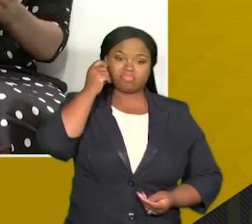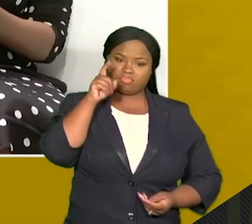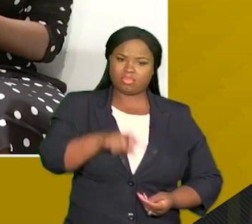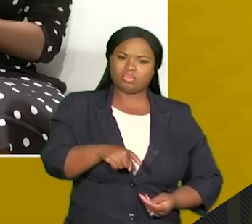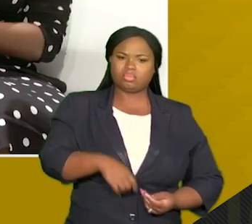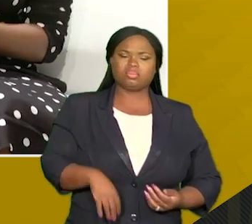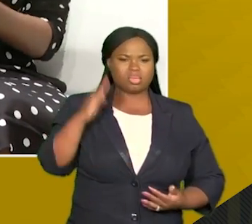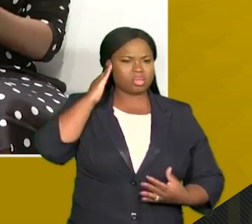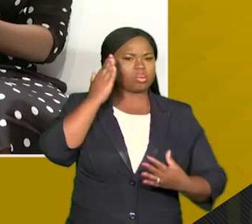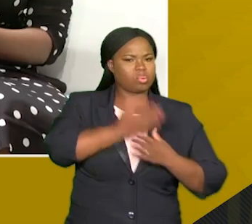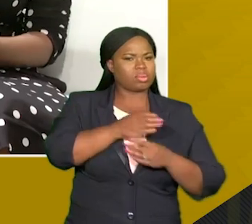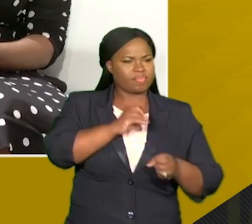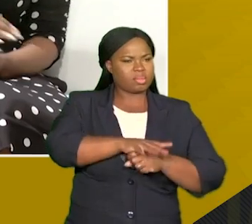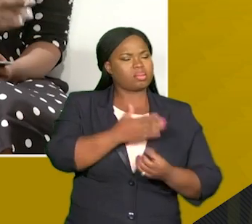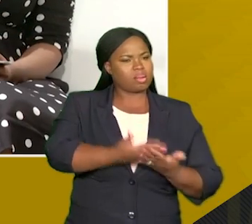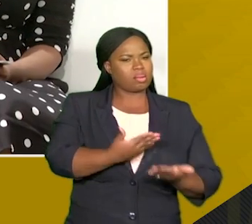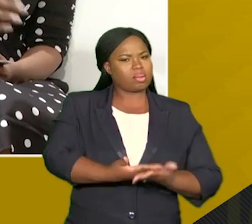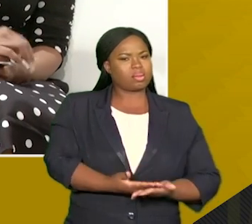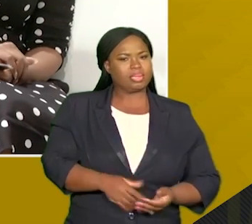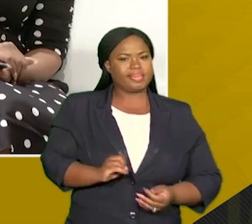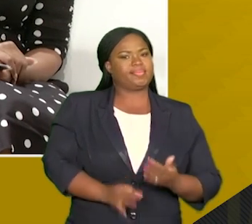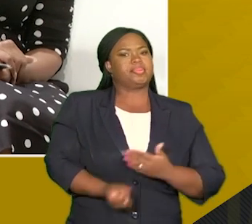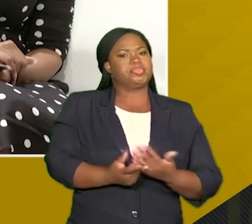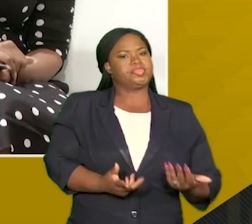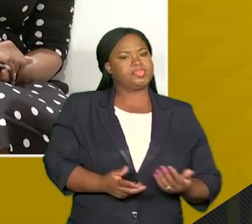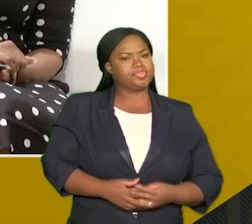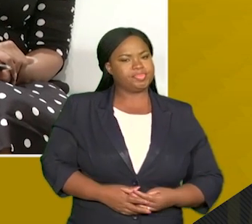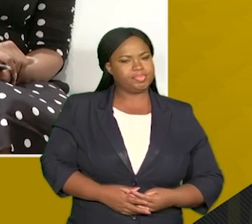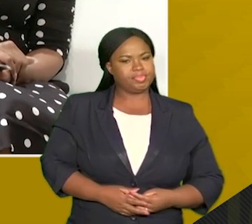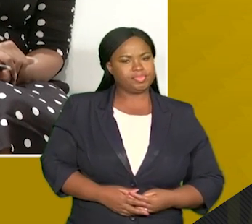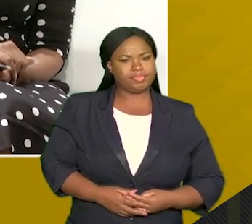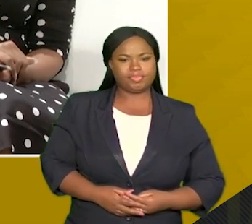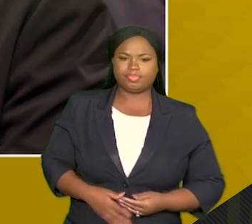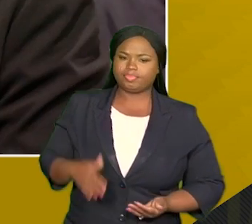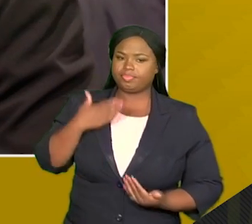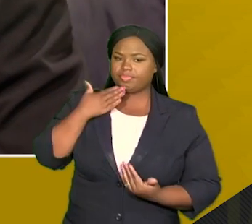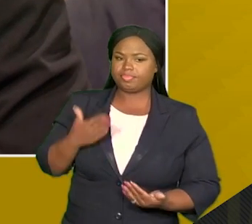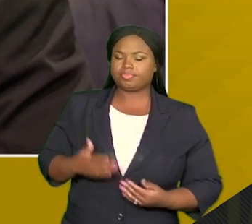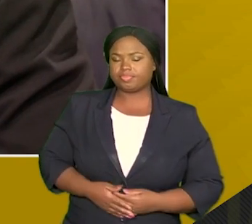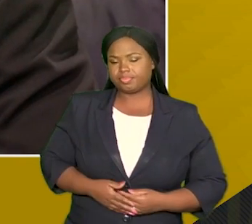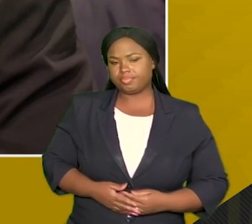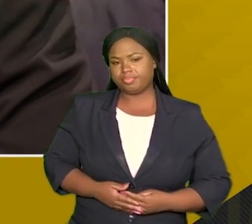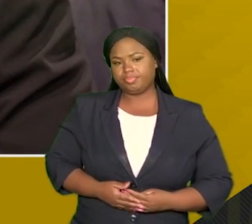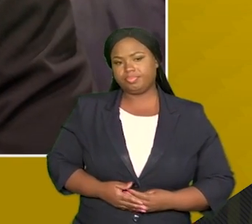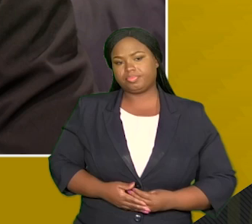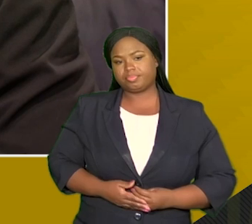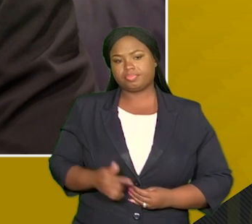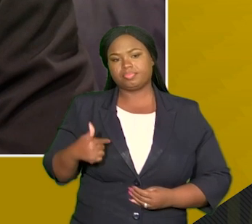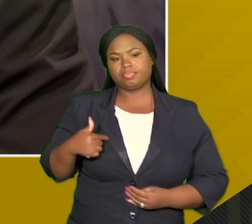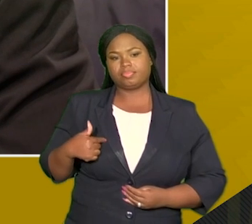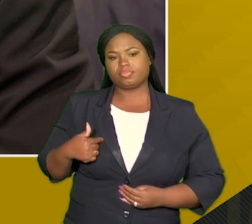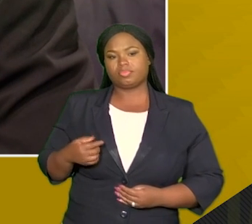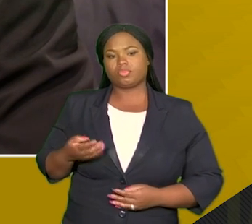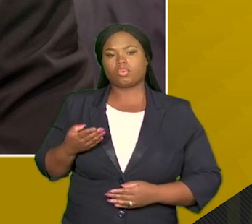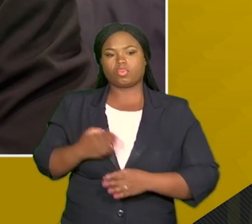they can be psychologically also affected if this kind of thing happens? Thank you, Nicolette. Mm. I work for the